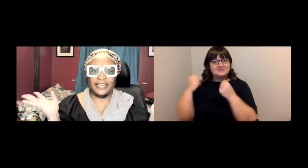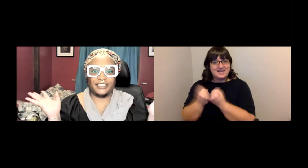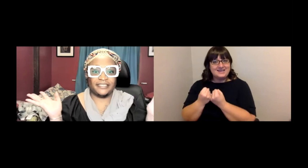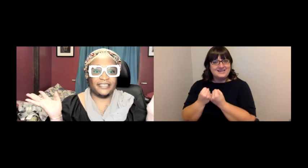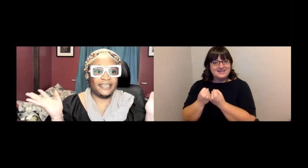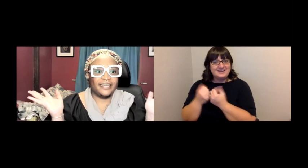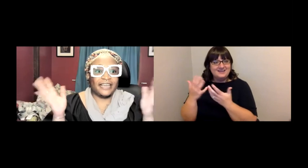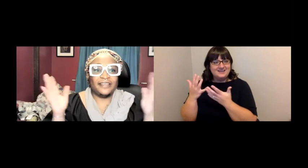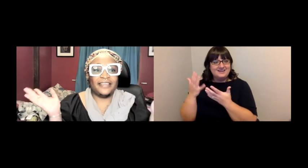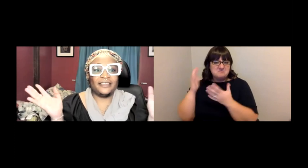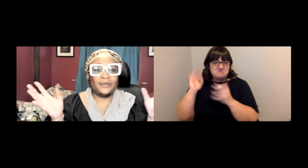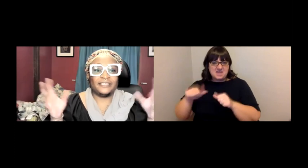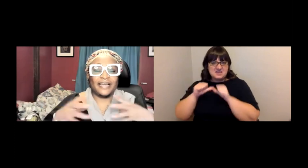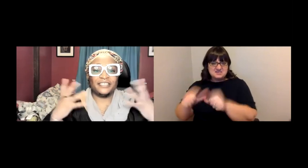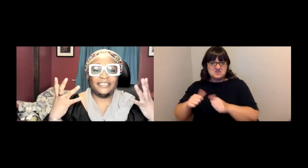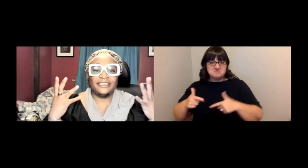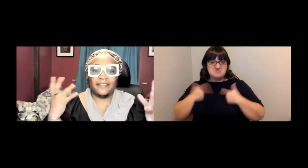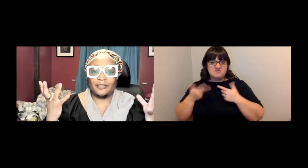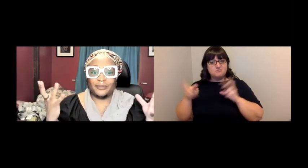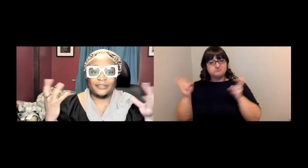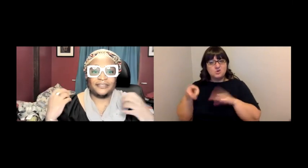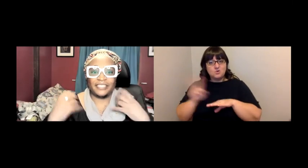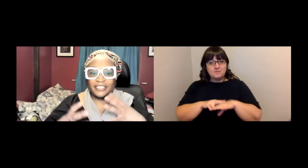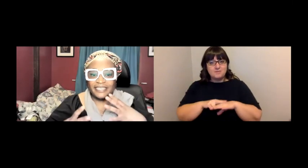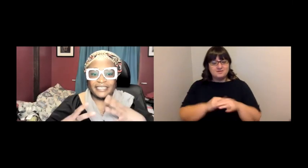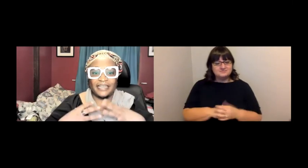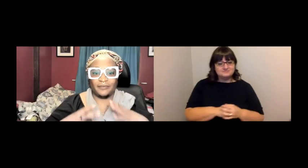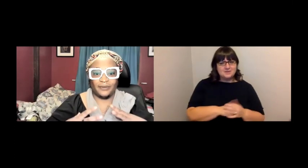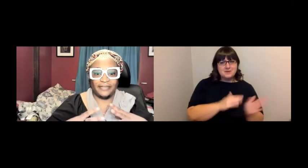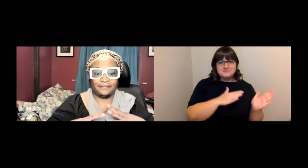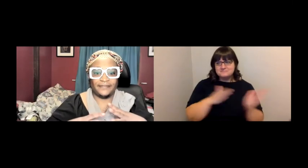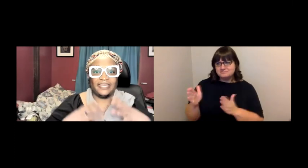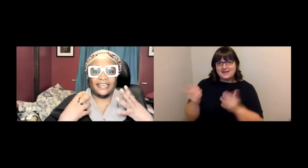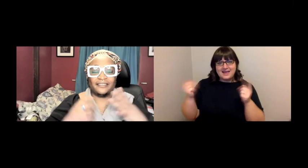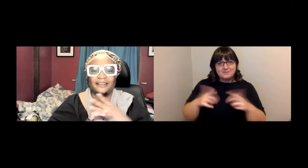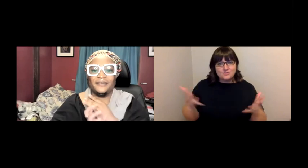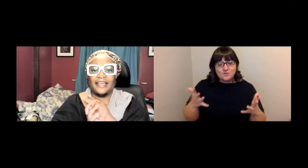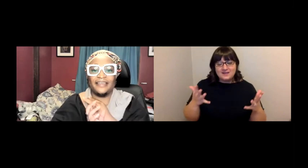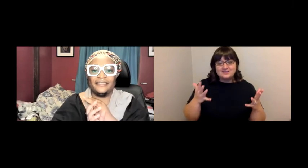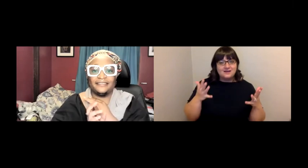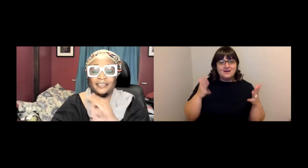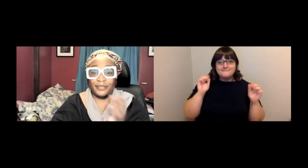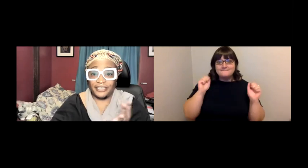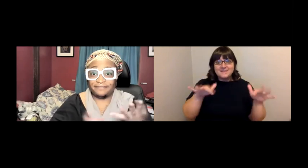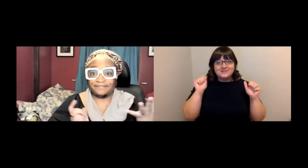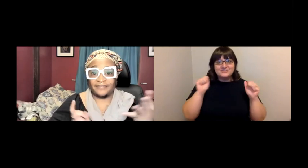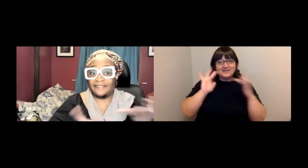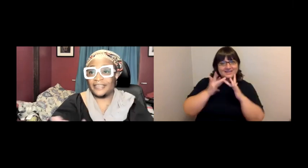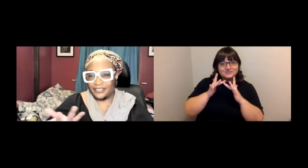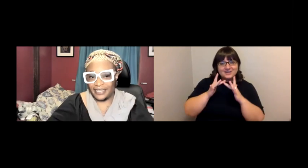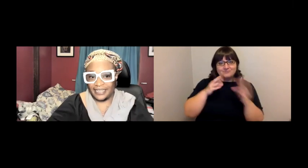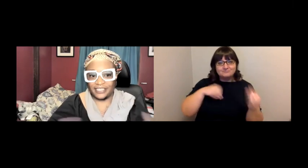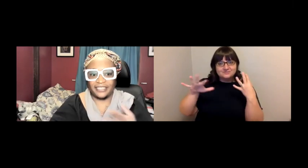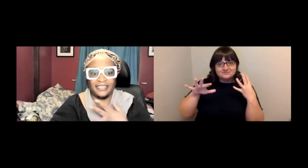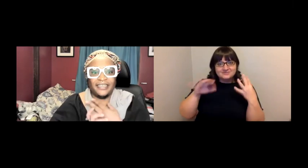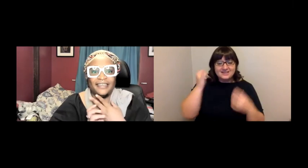internet connection. Everything was magically available digitally and remotely. As long as you had a computer, a fast